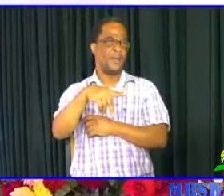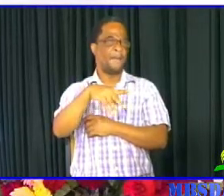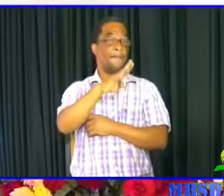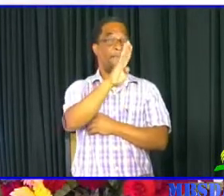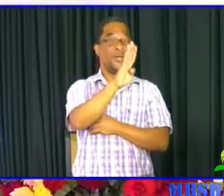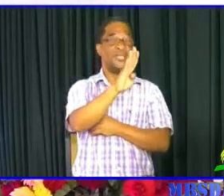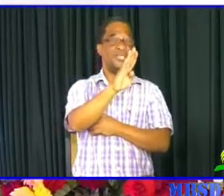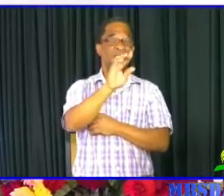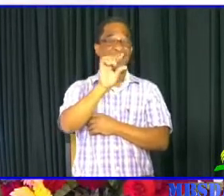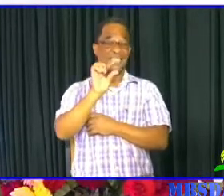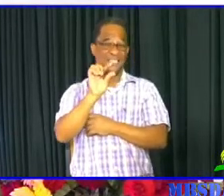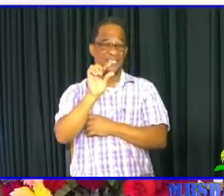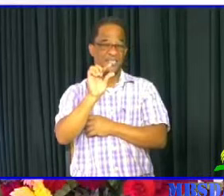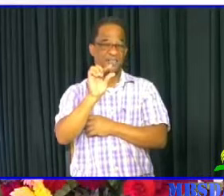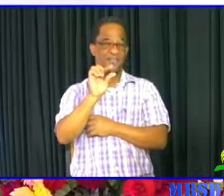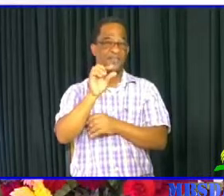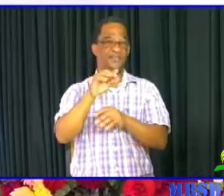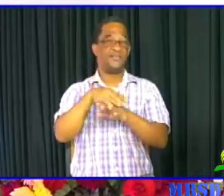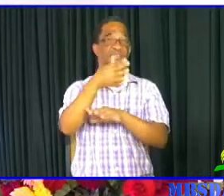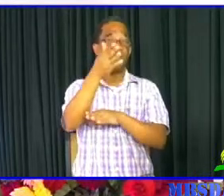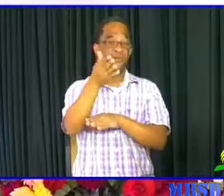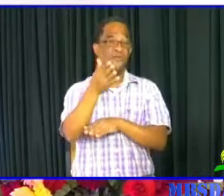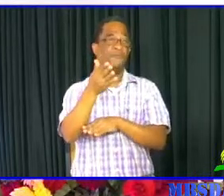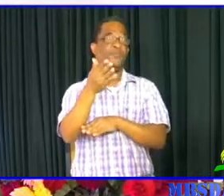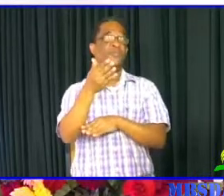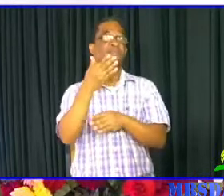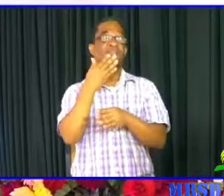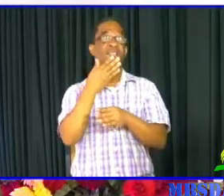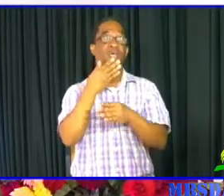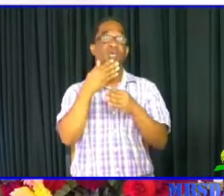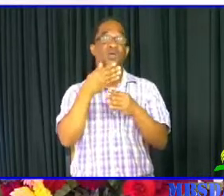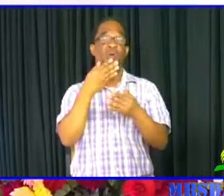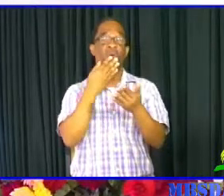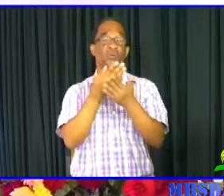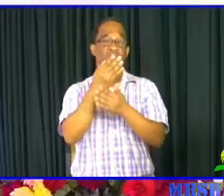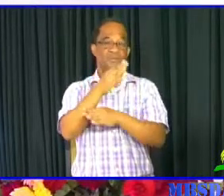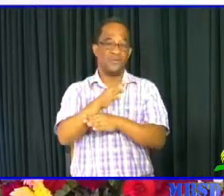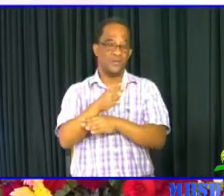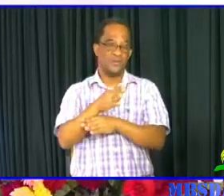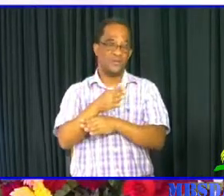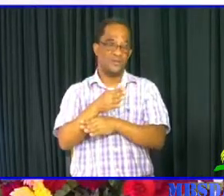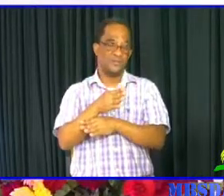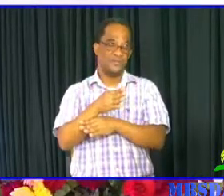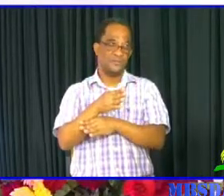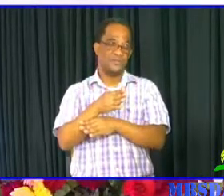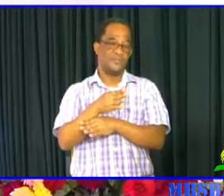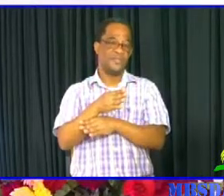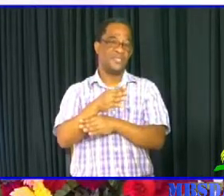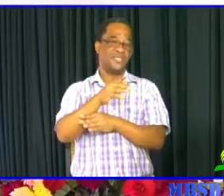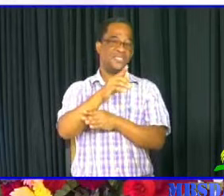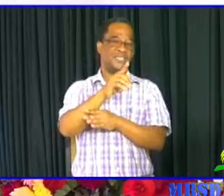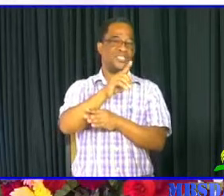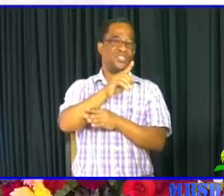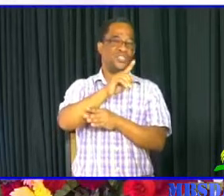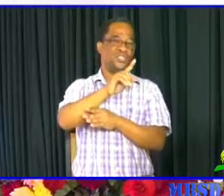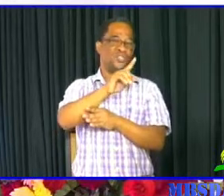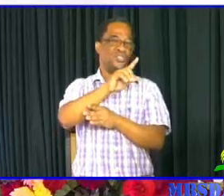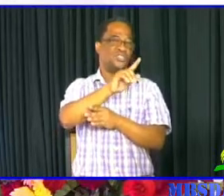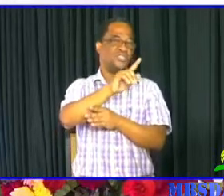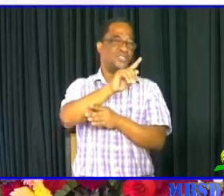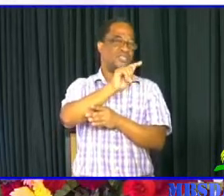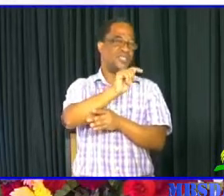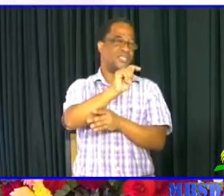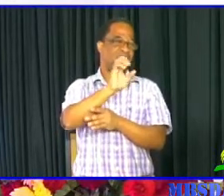Gate SDA Church is also here. And we say good evening to you. Galena Burnt Savannah also here.